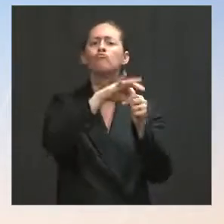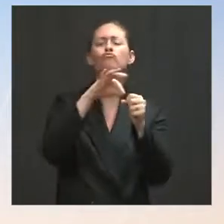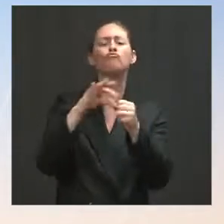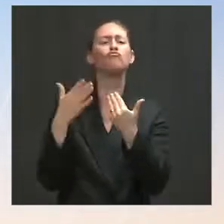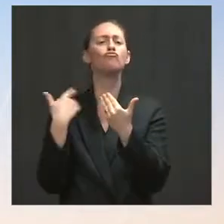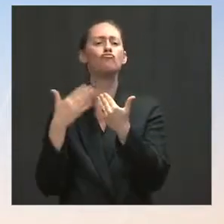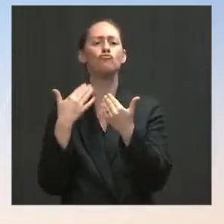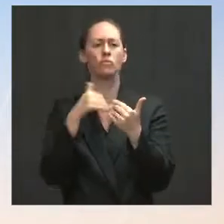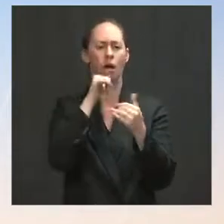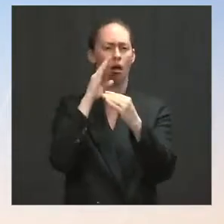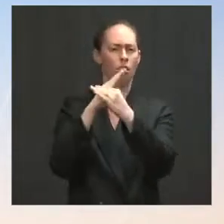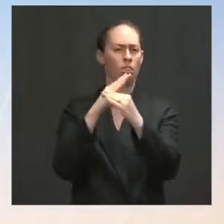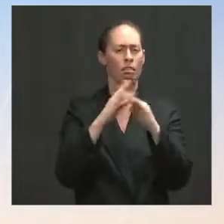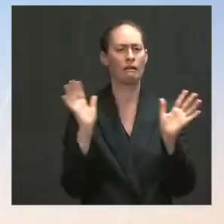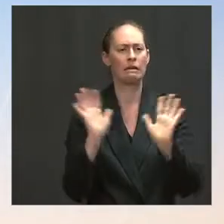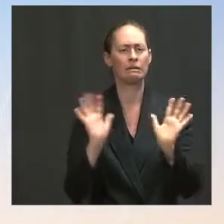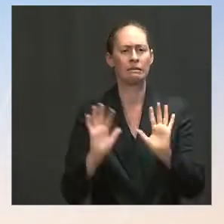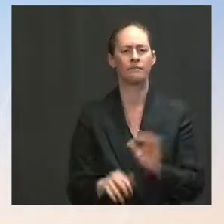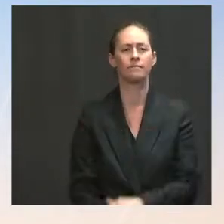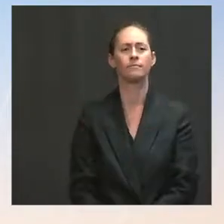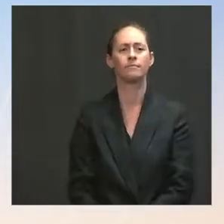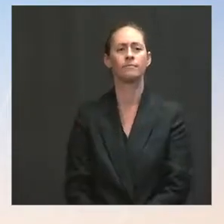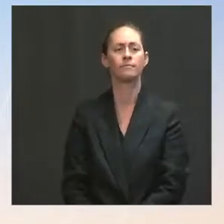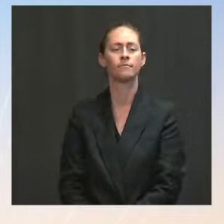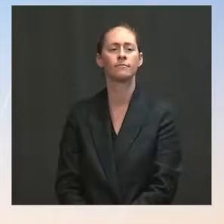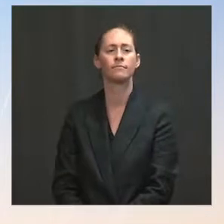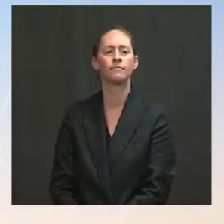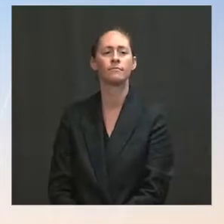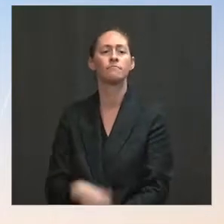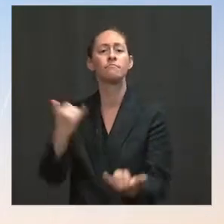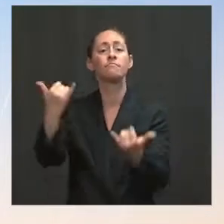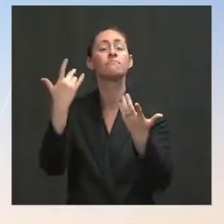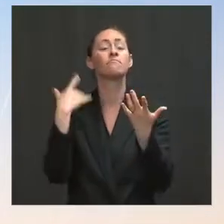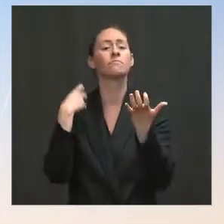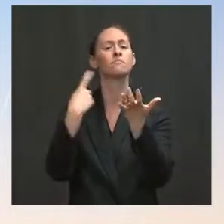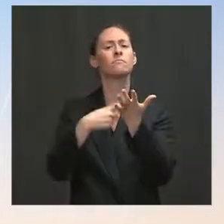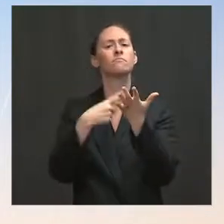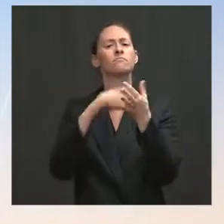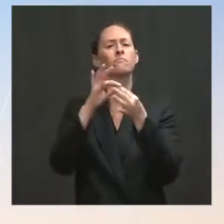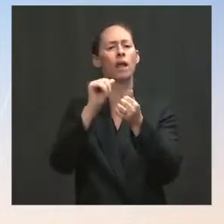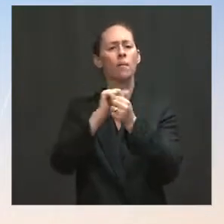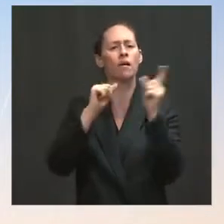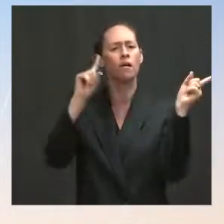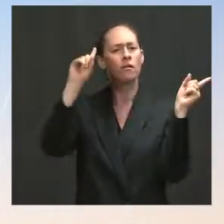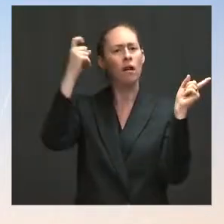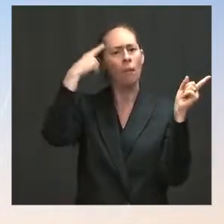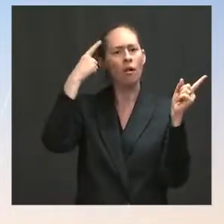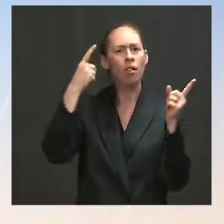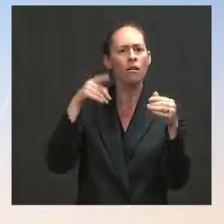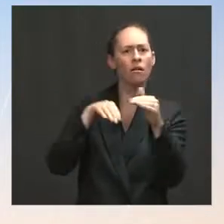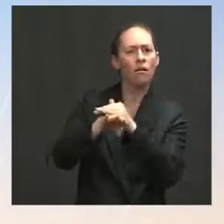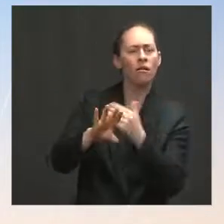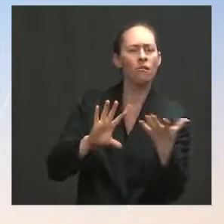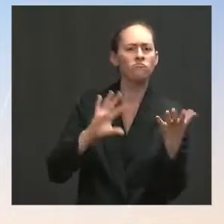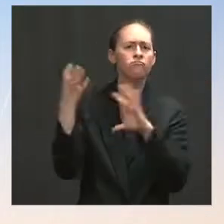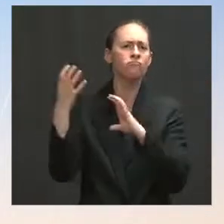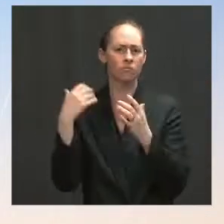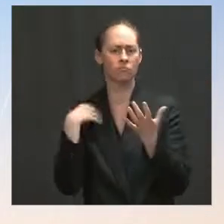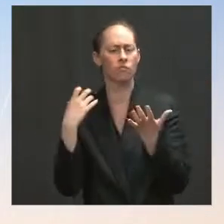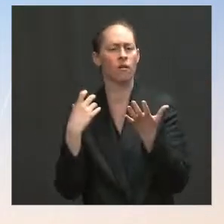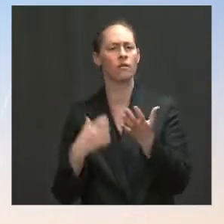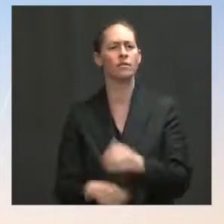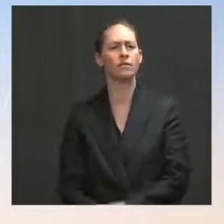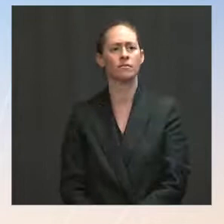Capitol. He'll call out the greatest irony of the big lie is that no election in our history has met such a high standard, with over 80